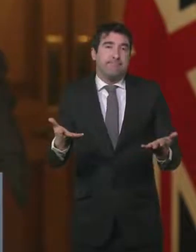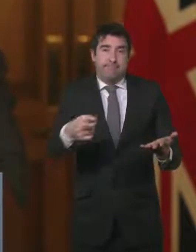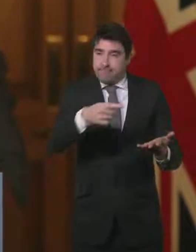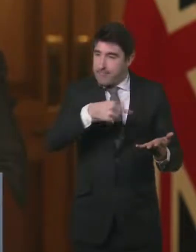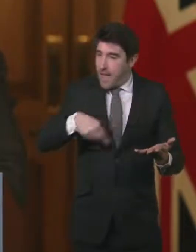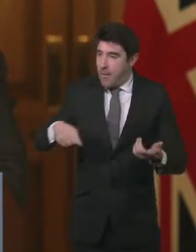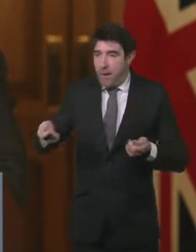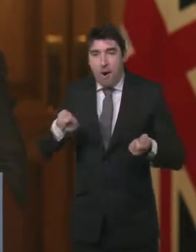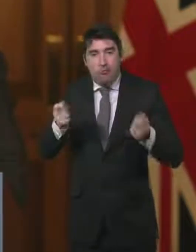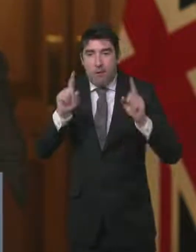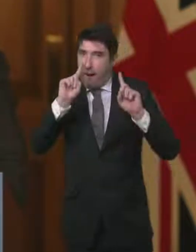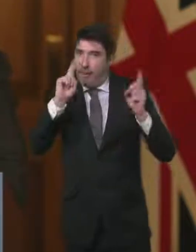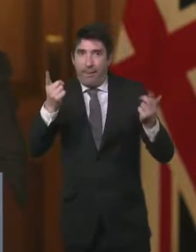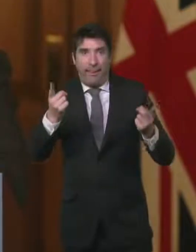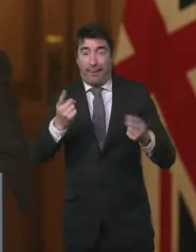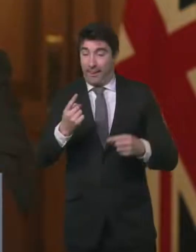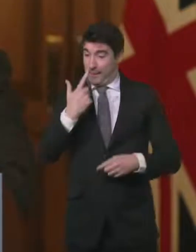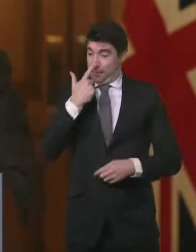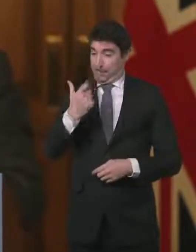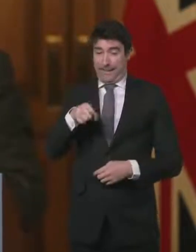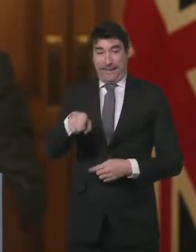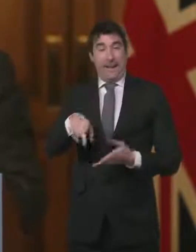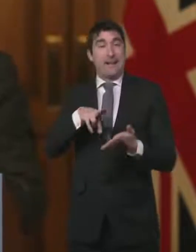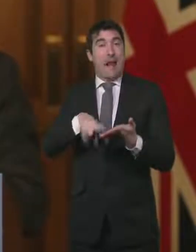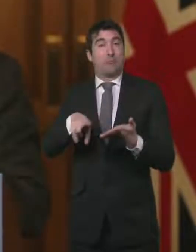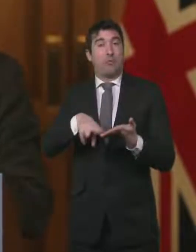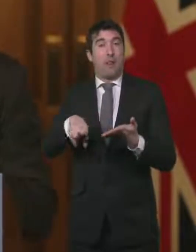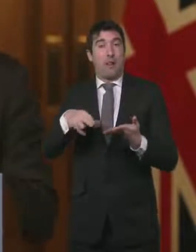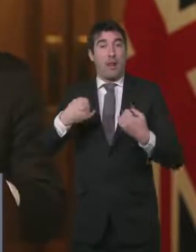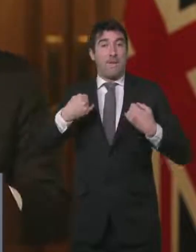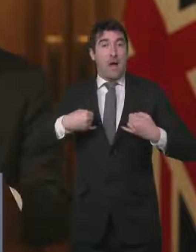that. Should we go to Richard Vaughan of the Eye?